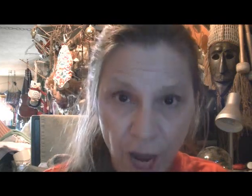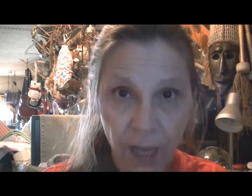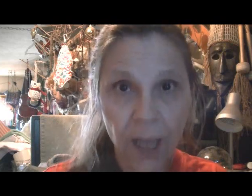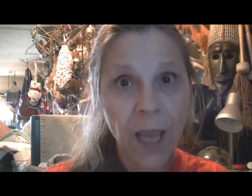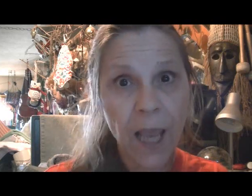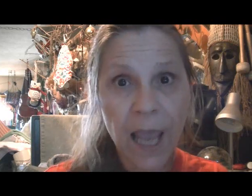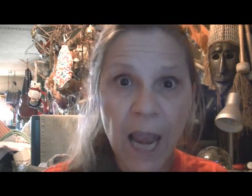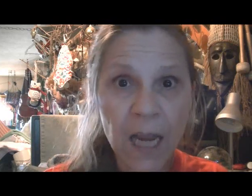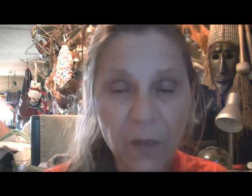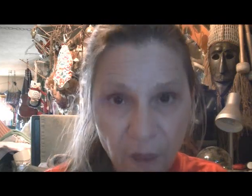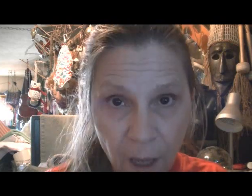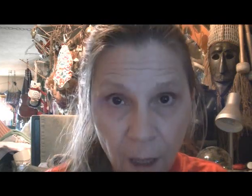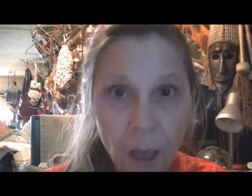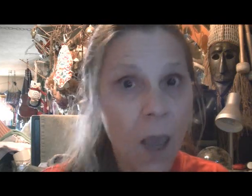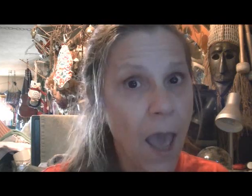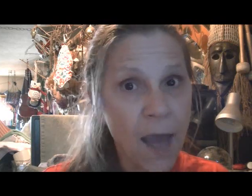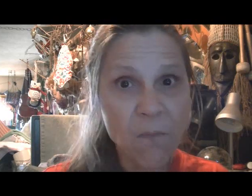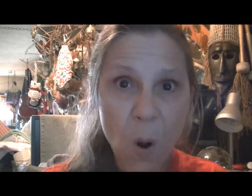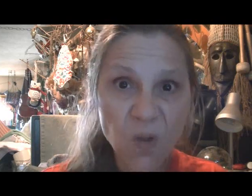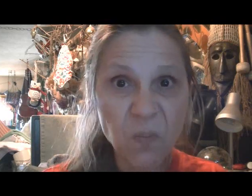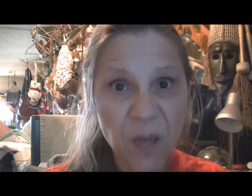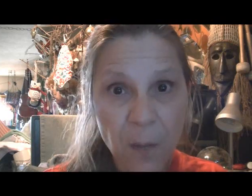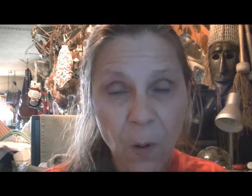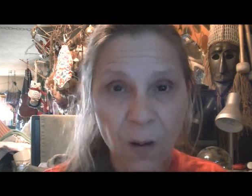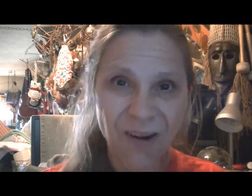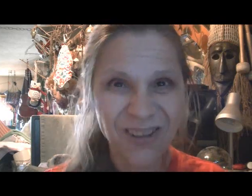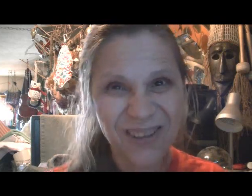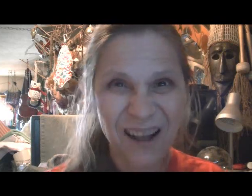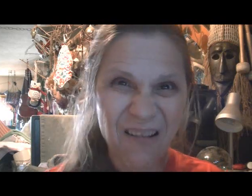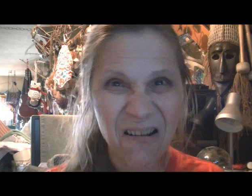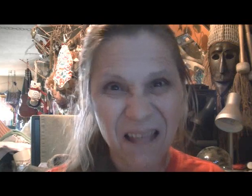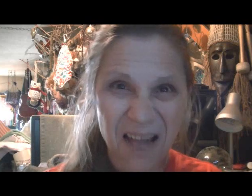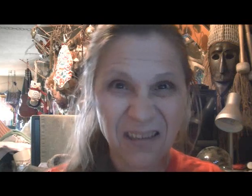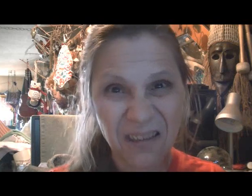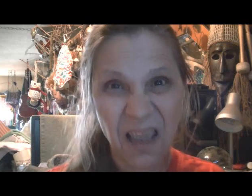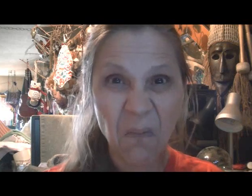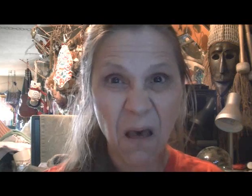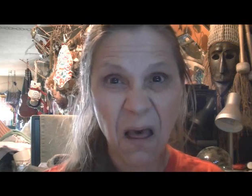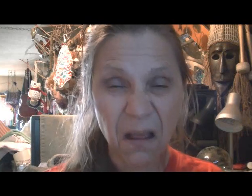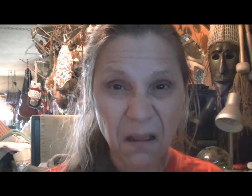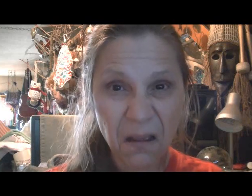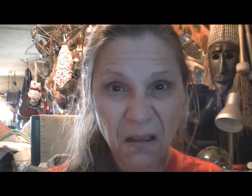fact check anything, and most people are stuck on that